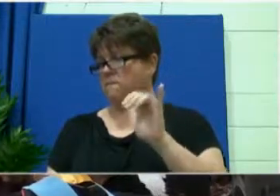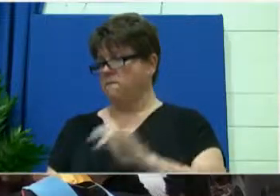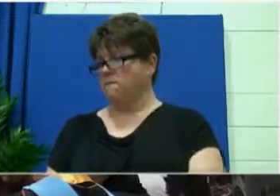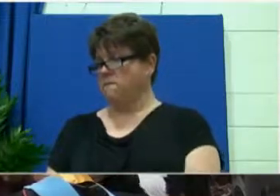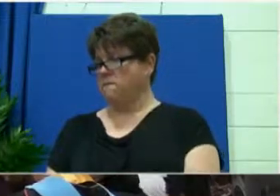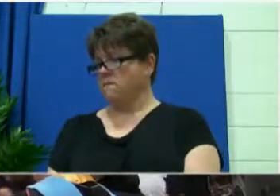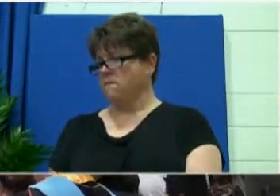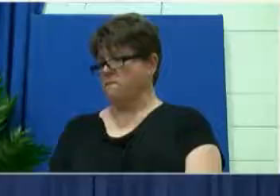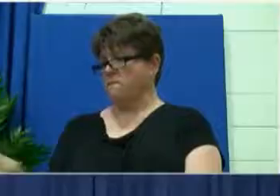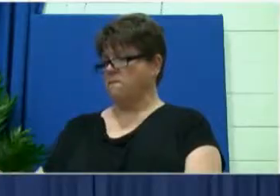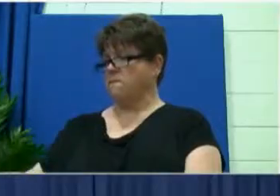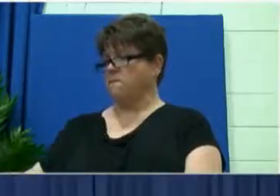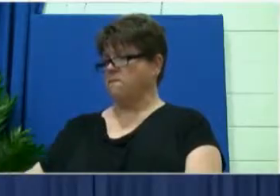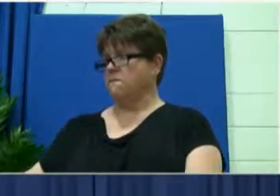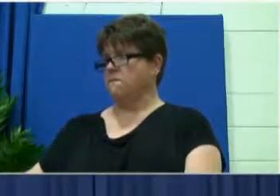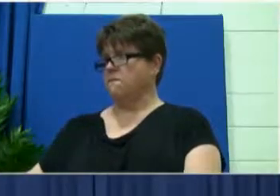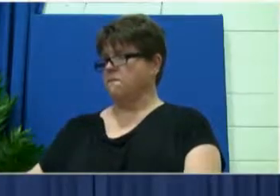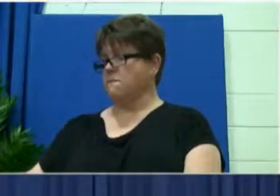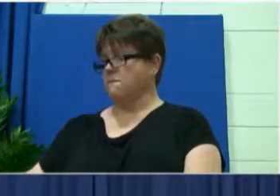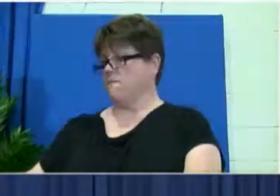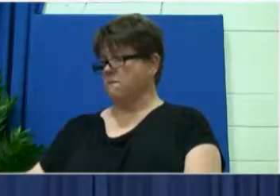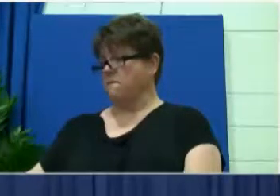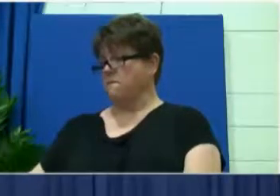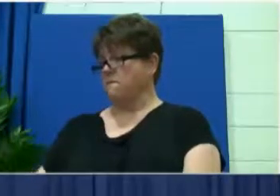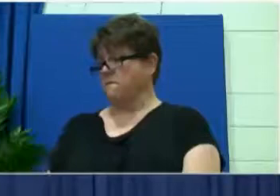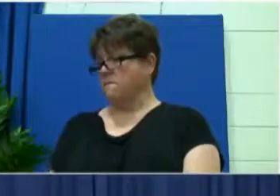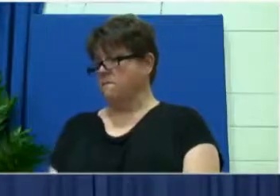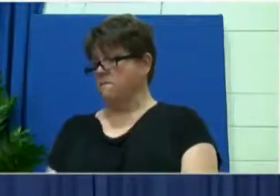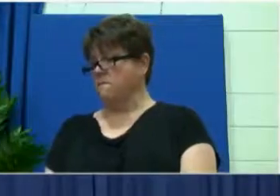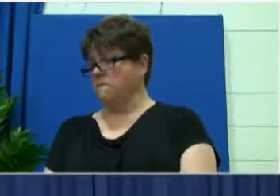Networking Administration, who is a veteran.